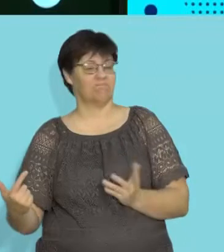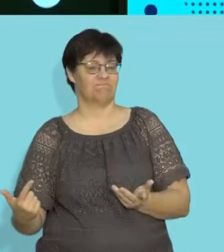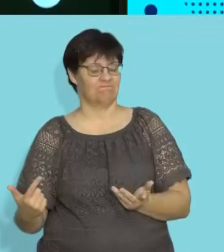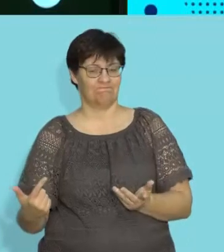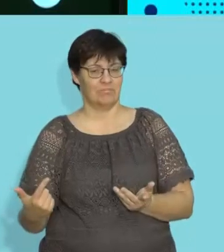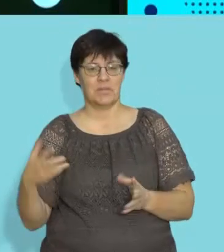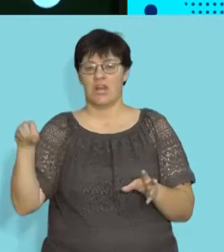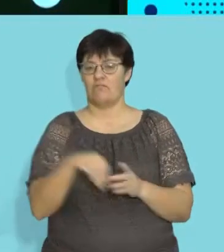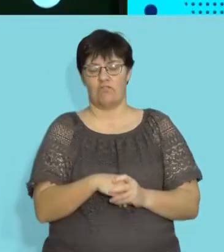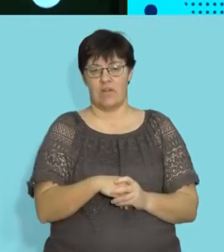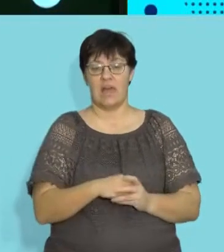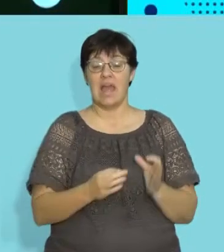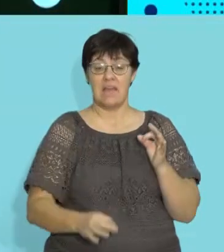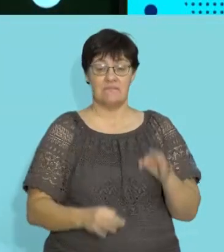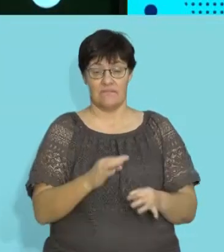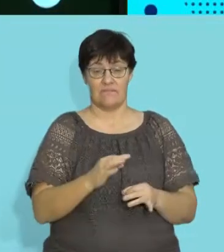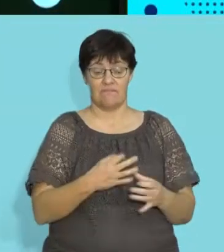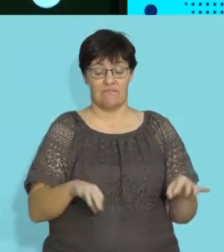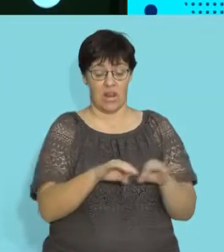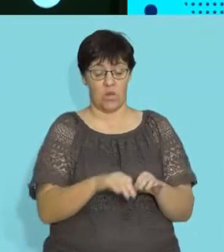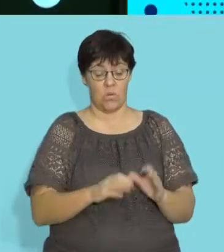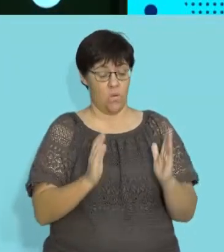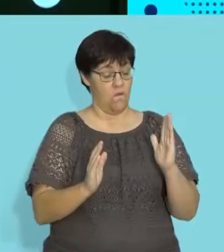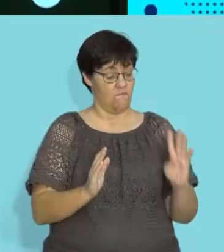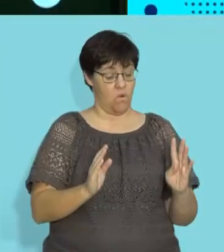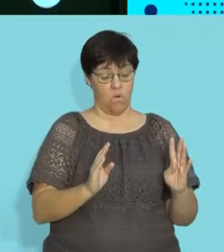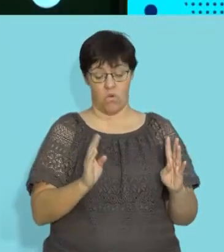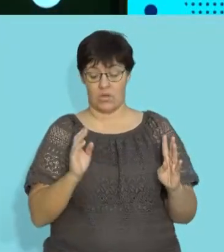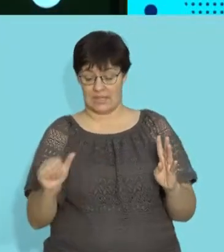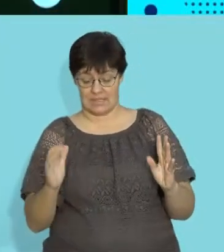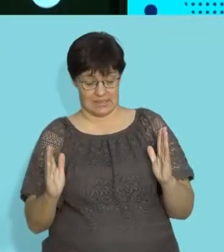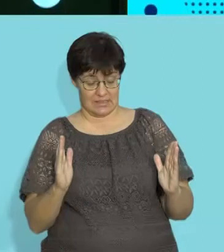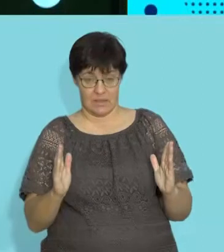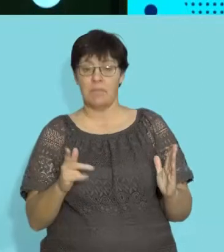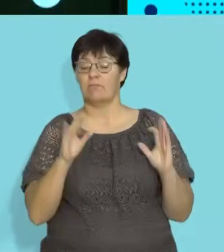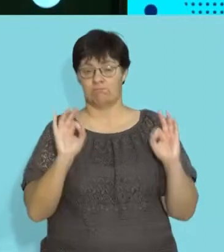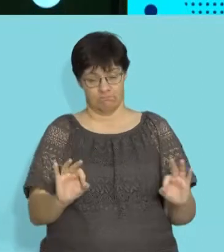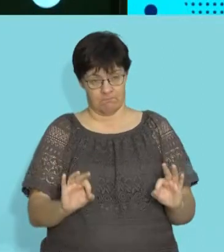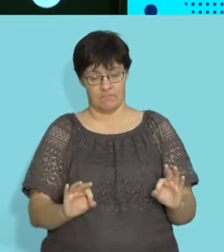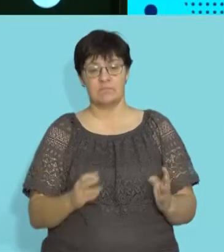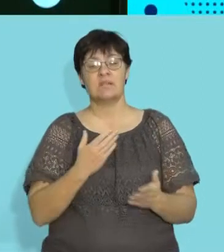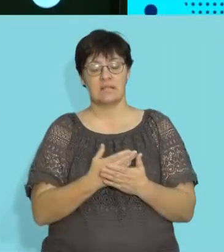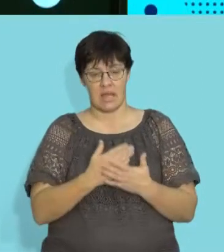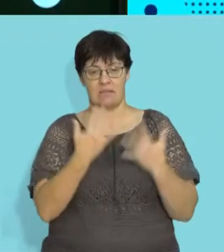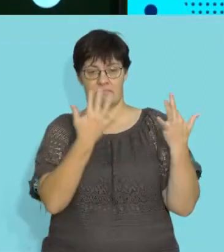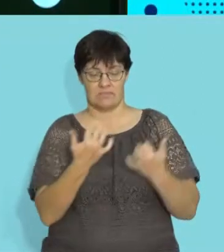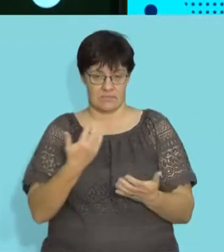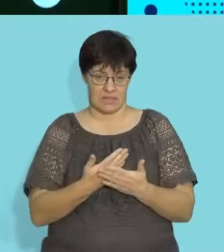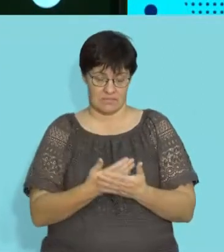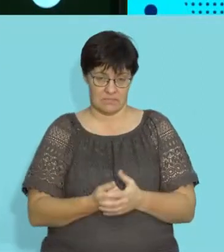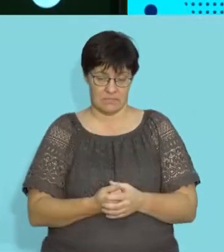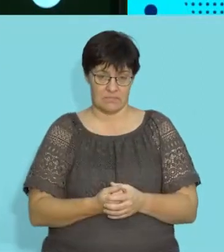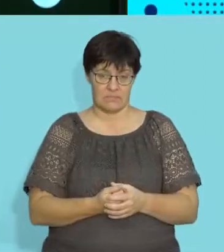is only allowed to have a value between 4 and 6, because that means that the series converges, so I can calculate the sum to